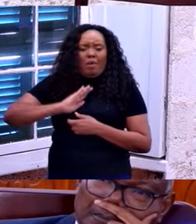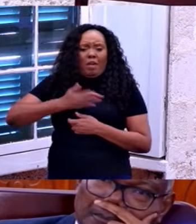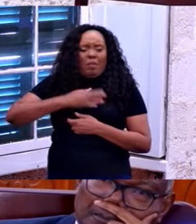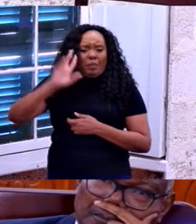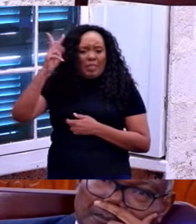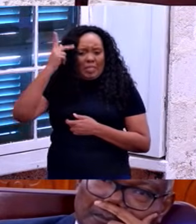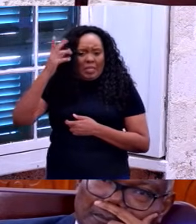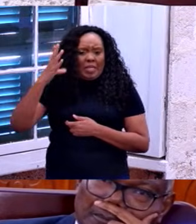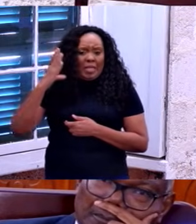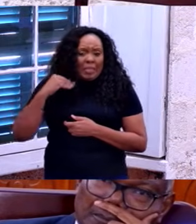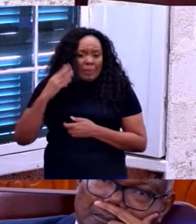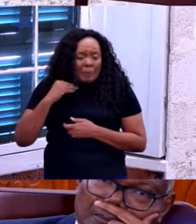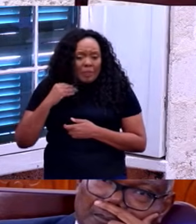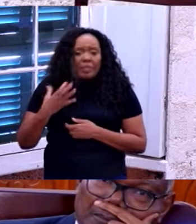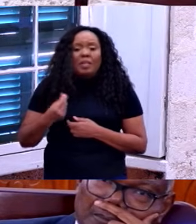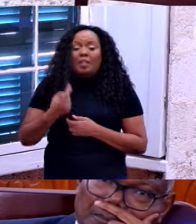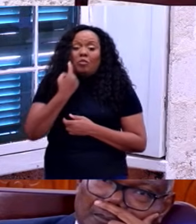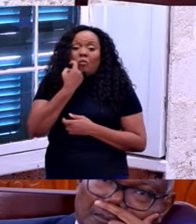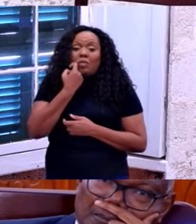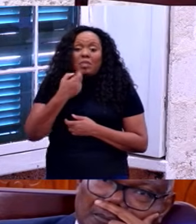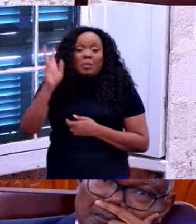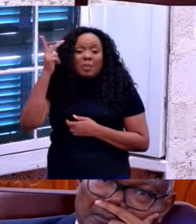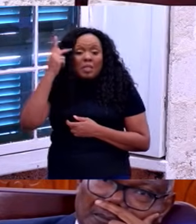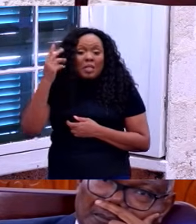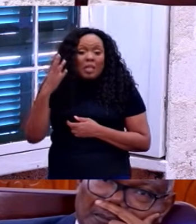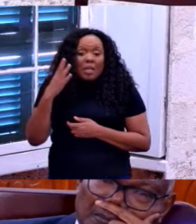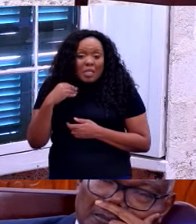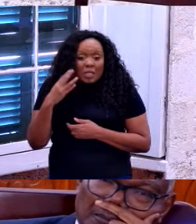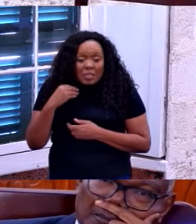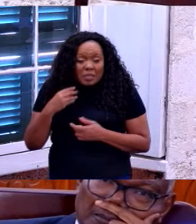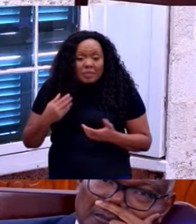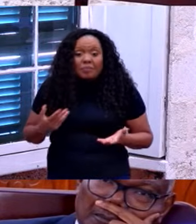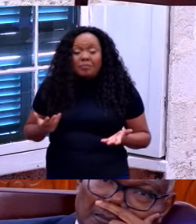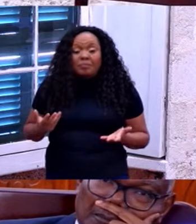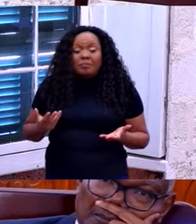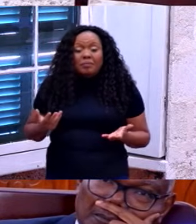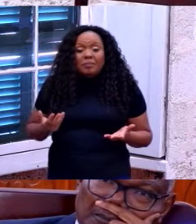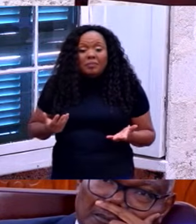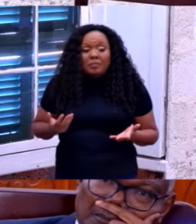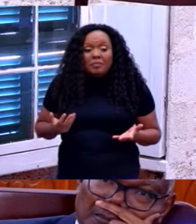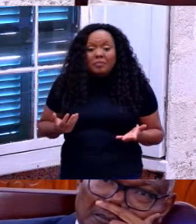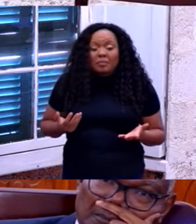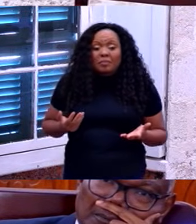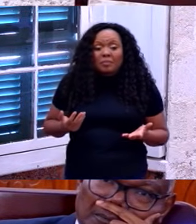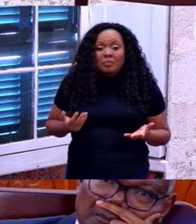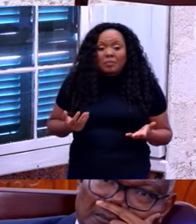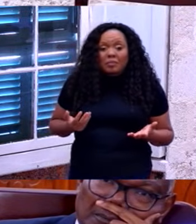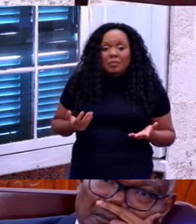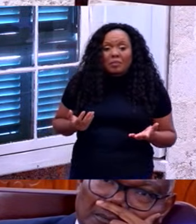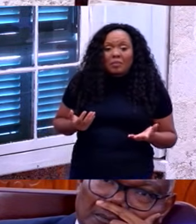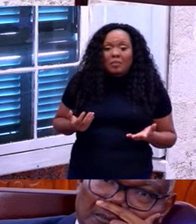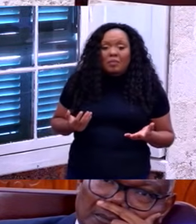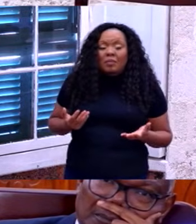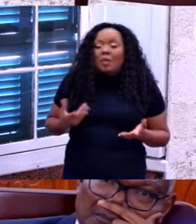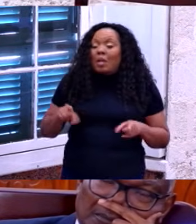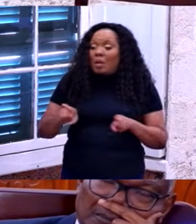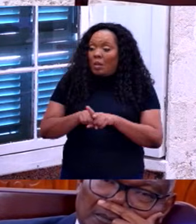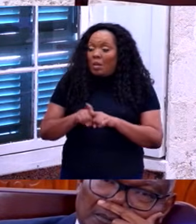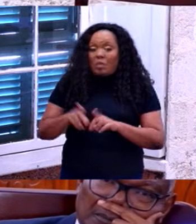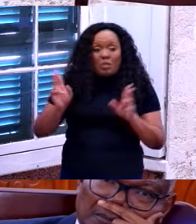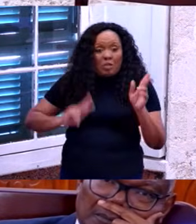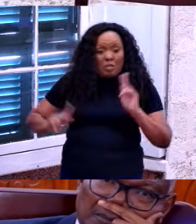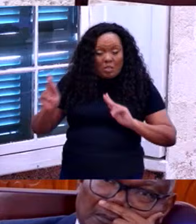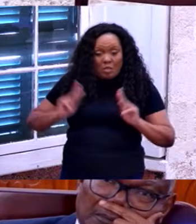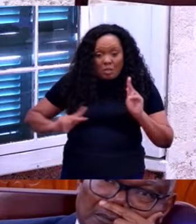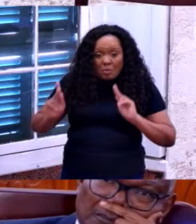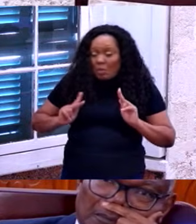our recent political experiences, and the proximity of persons posing the question to persons